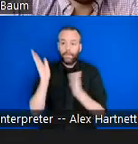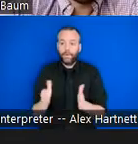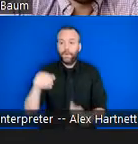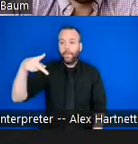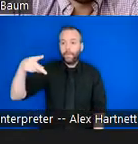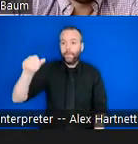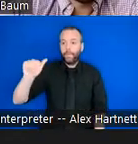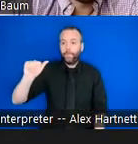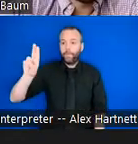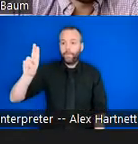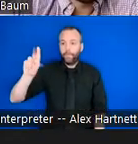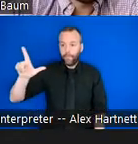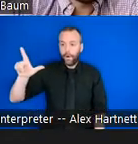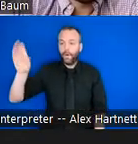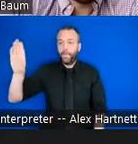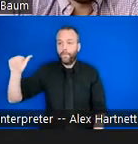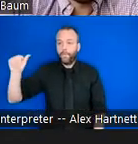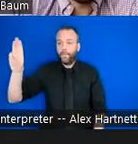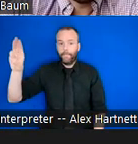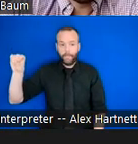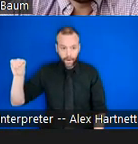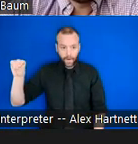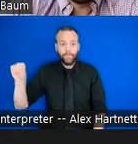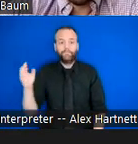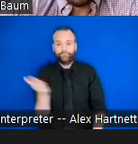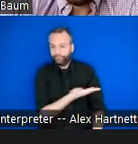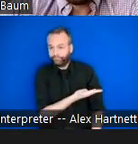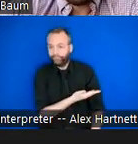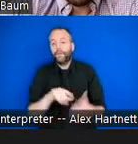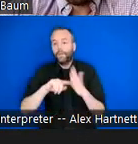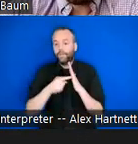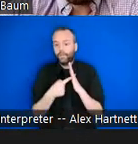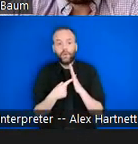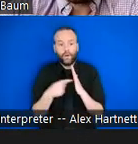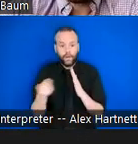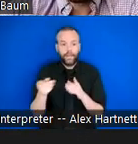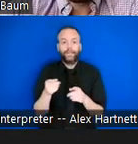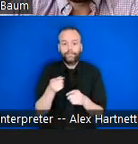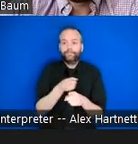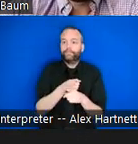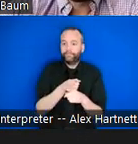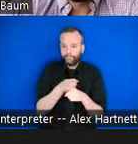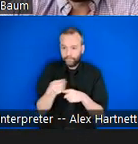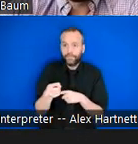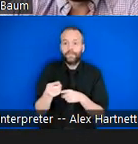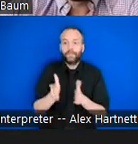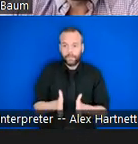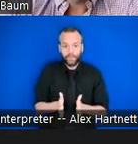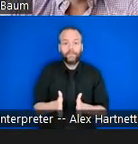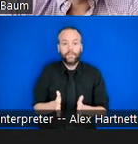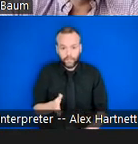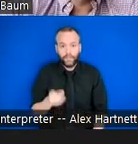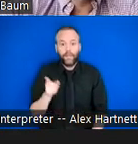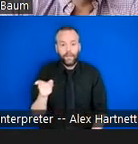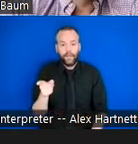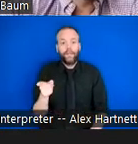his journey as a peer support specialist, pursued higher education, and is now a licensed clinical social worker. Paul's experience includes serving